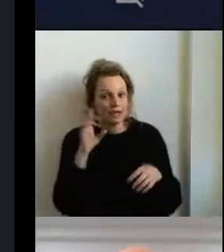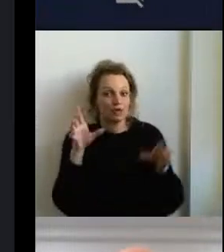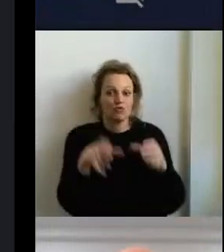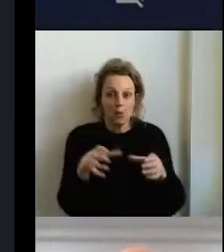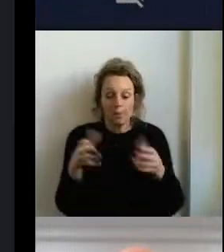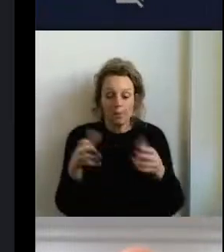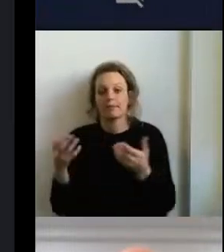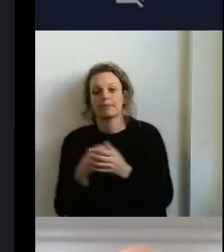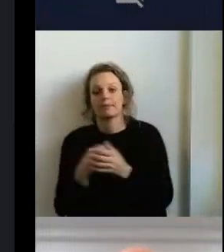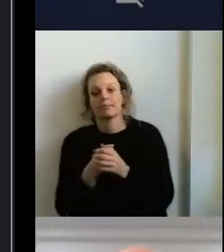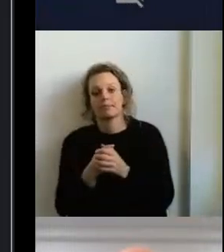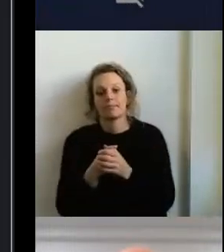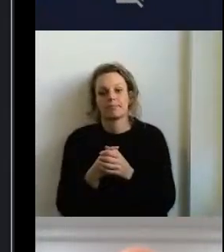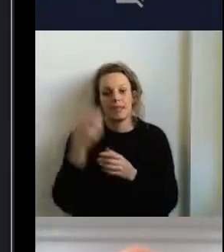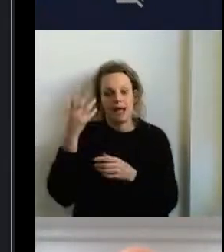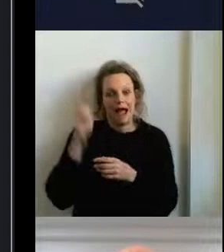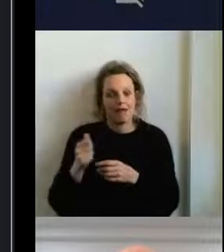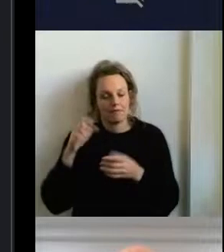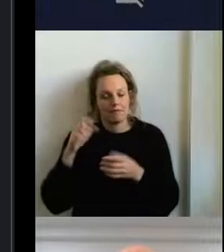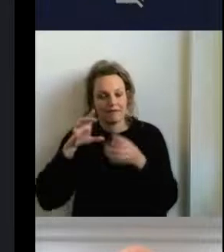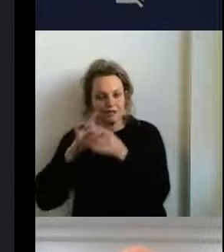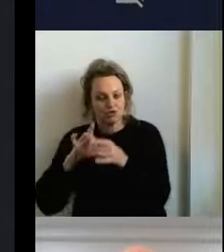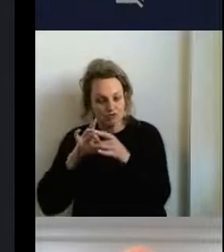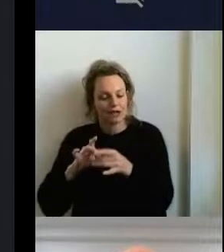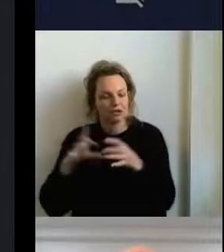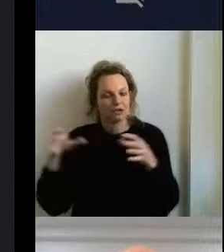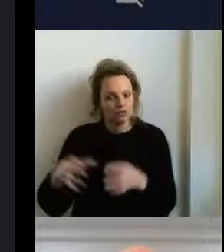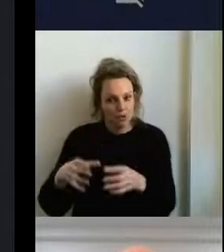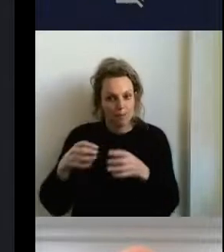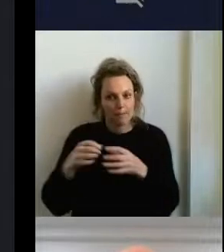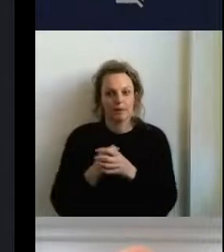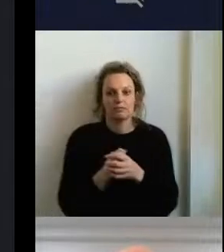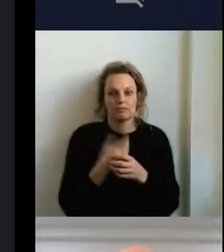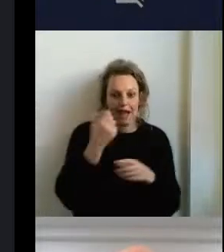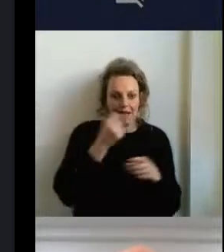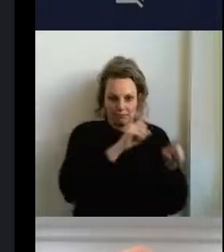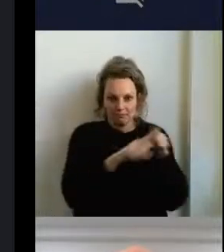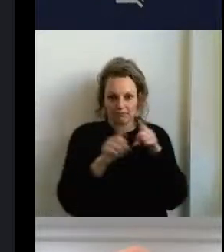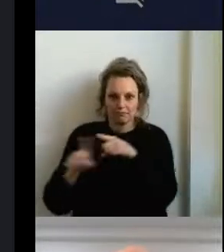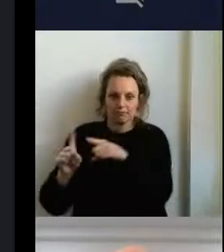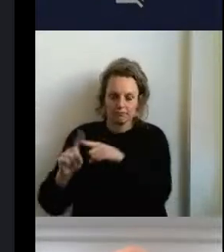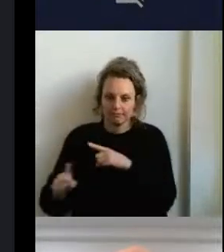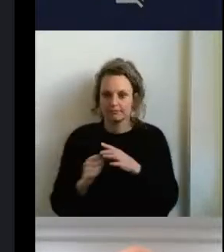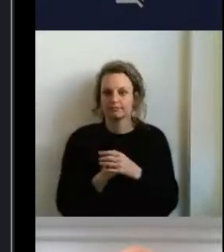the interaction group. And so these